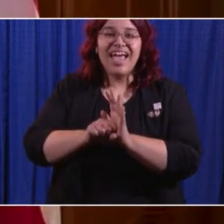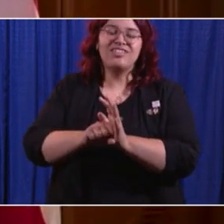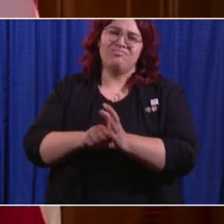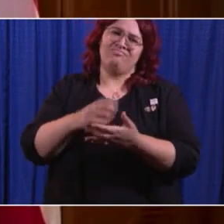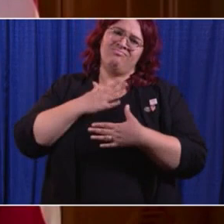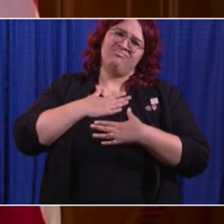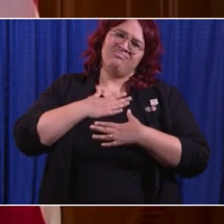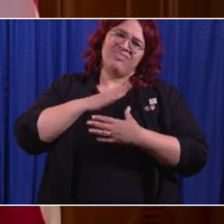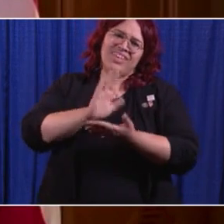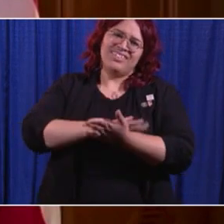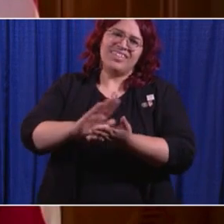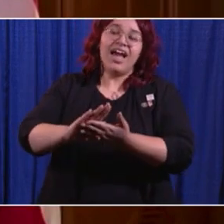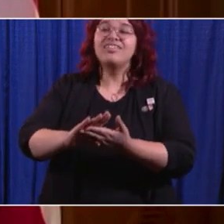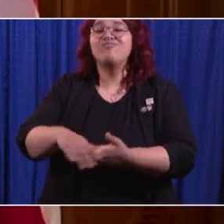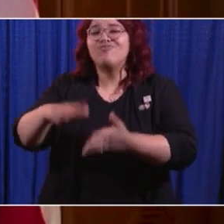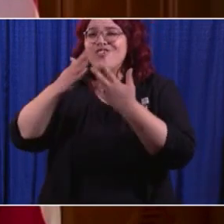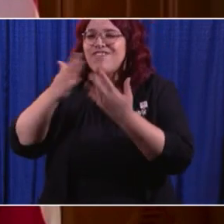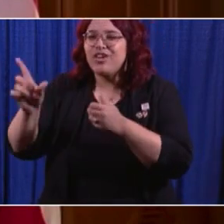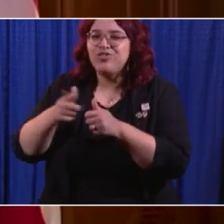Governor,